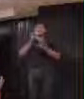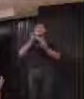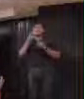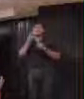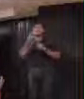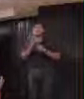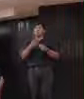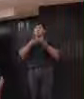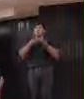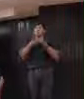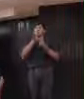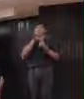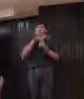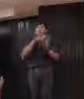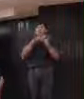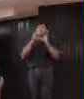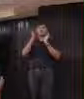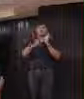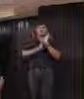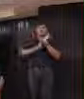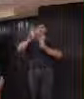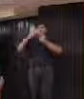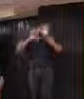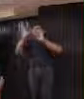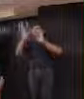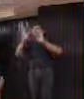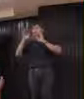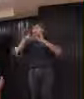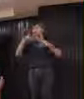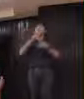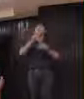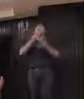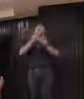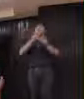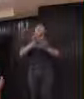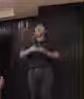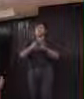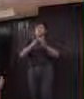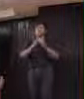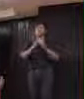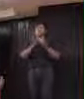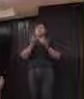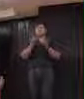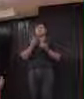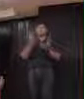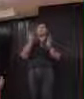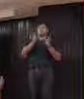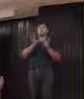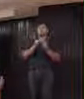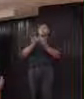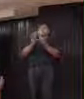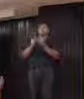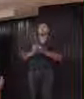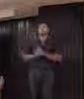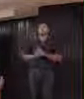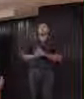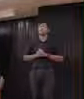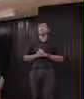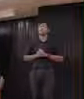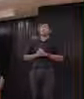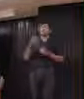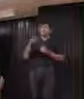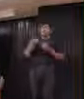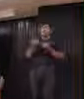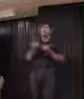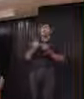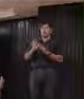can, if there's anyone who wants to ask a question on Zoom, please do raise your hand and we'll try and come to you. But we have a